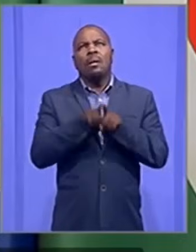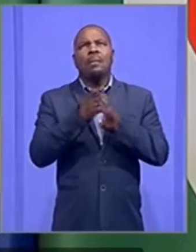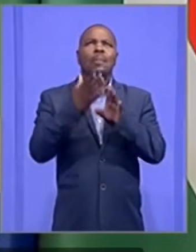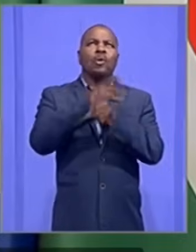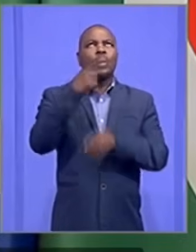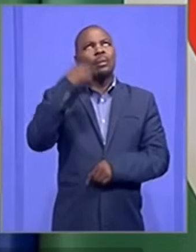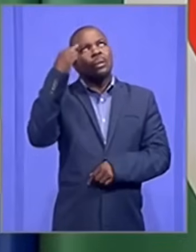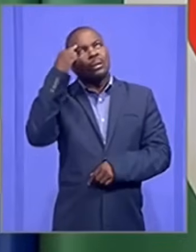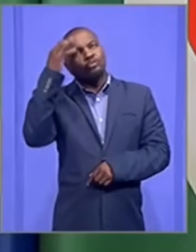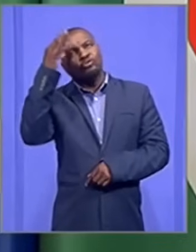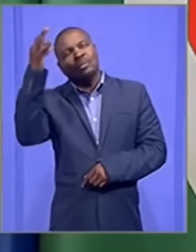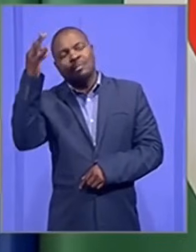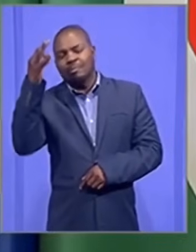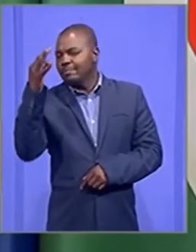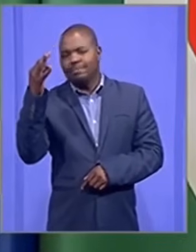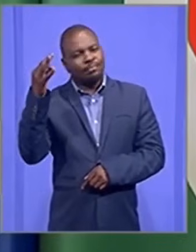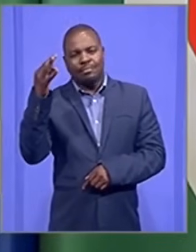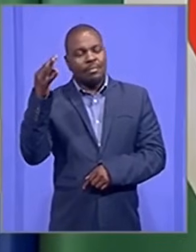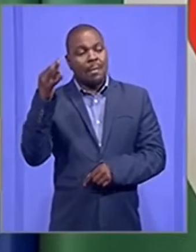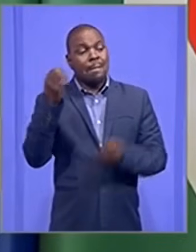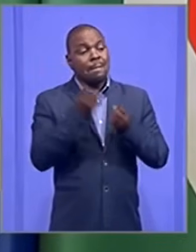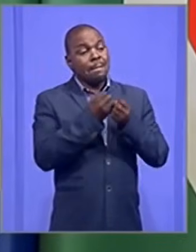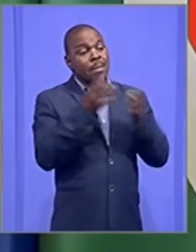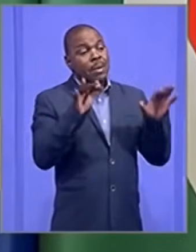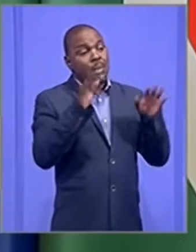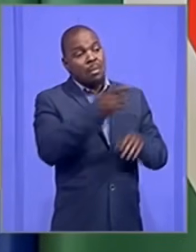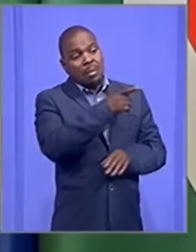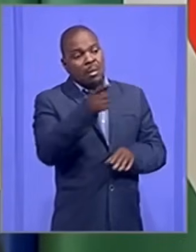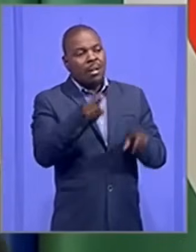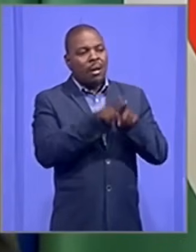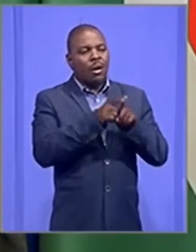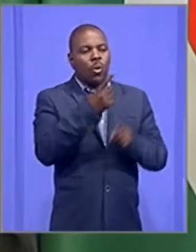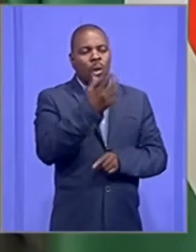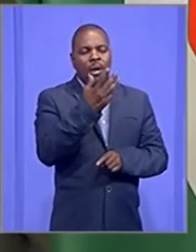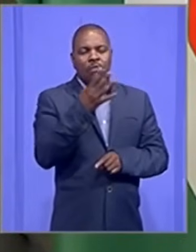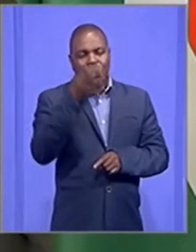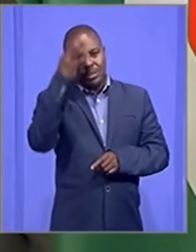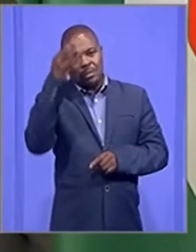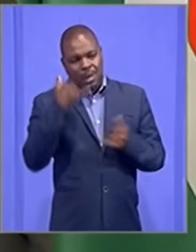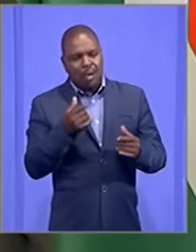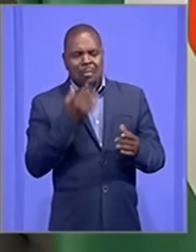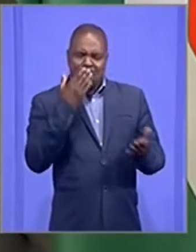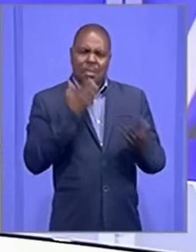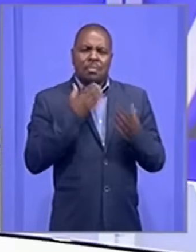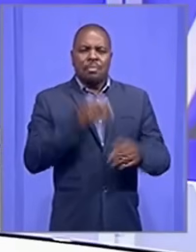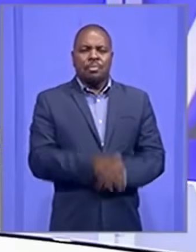dream that many of our people had in 1994.